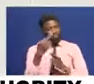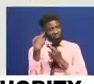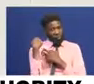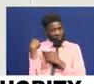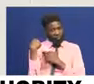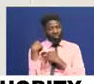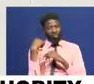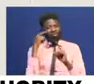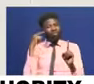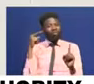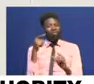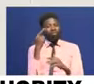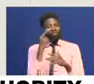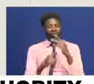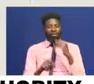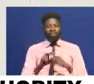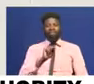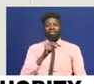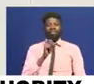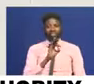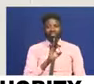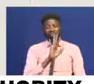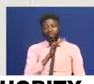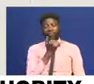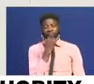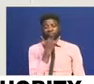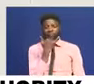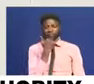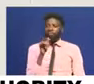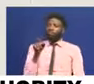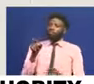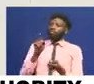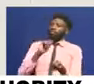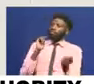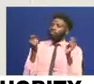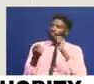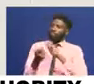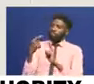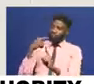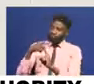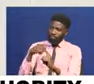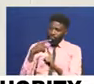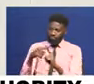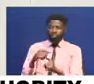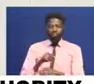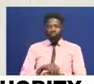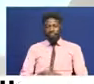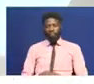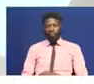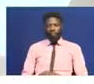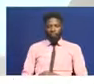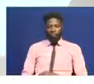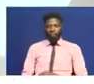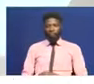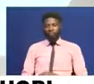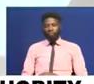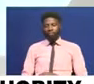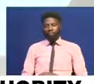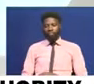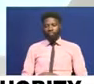fortunes of NHIF, mm-hmm. and the national health insurance in this